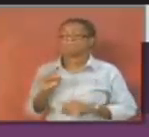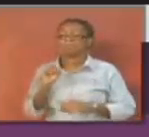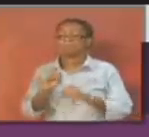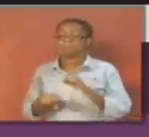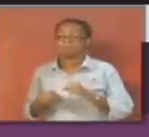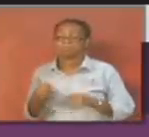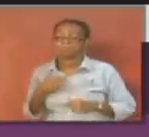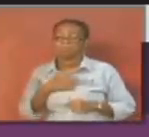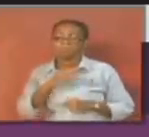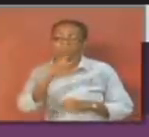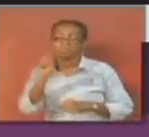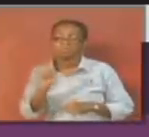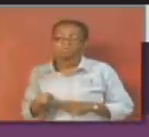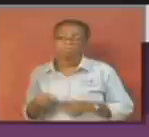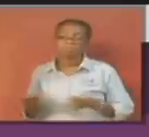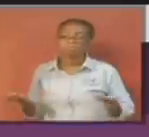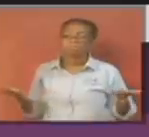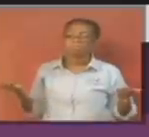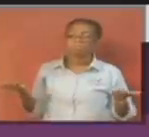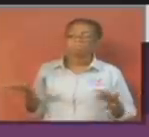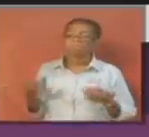is there any,